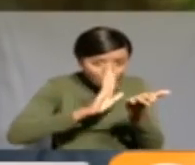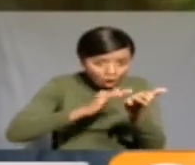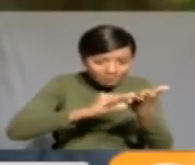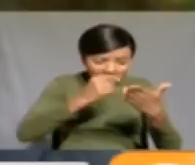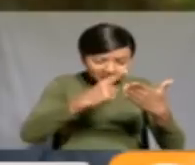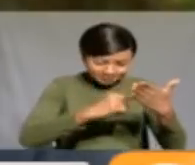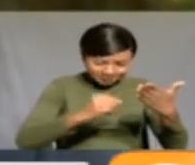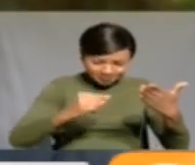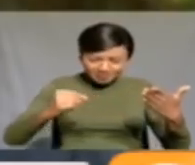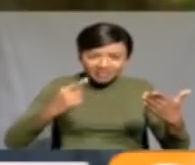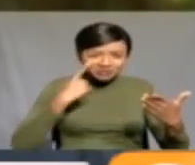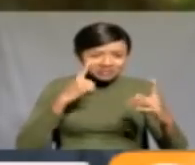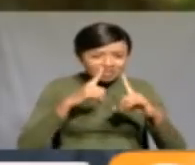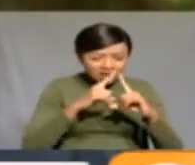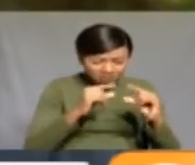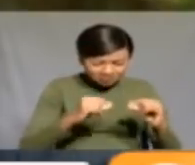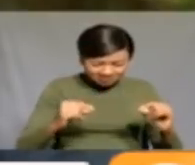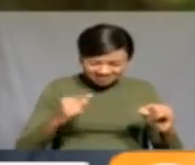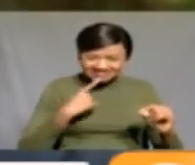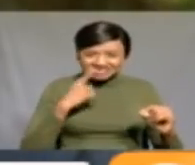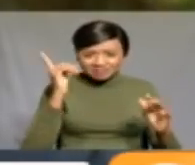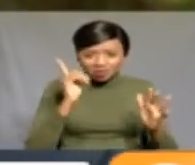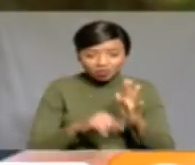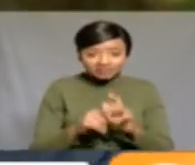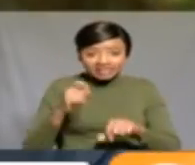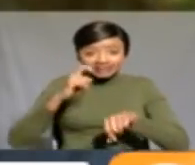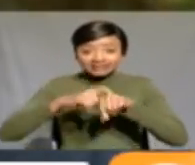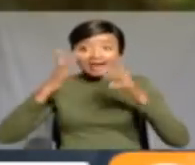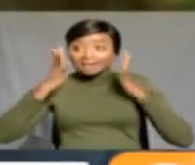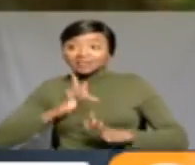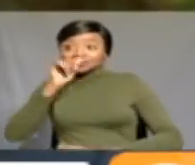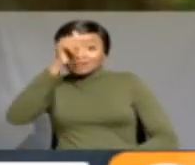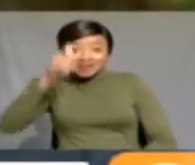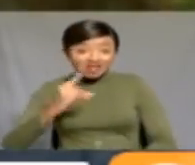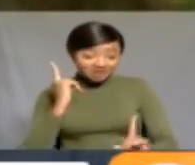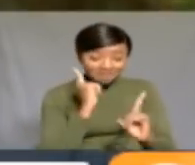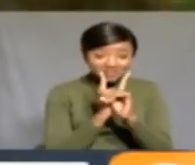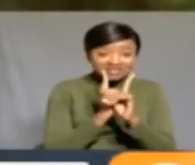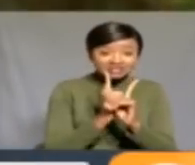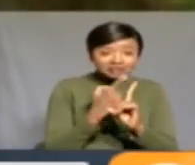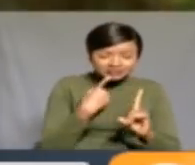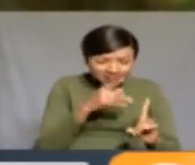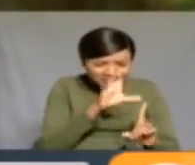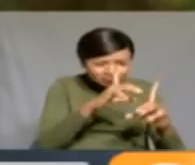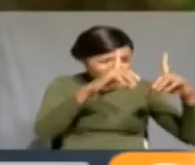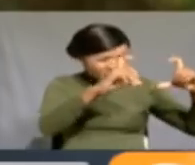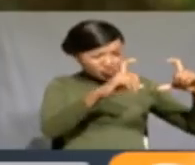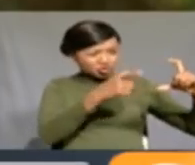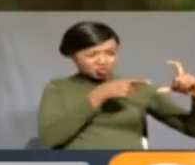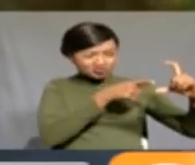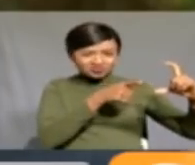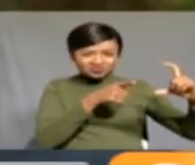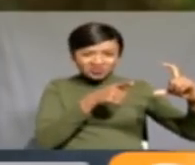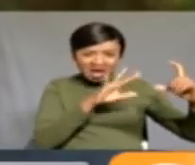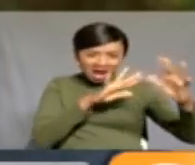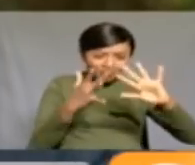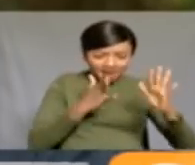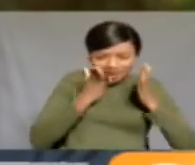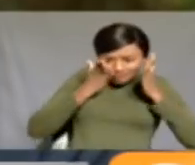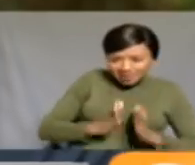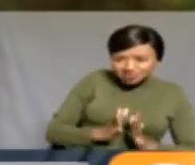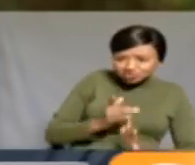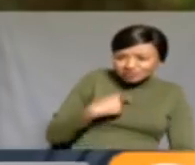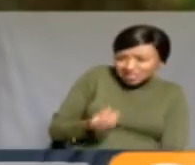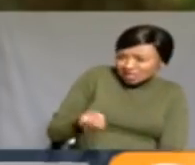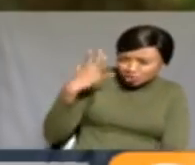language they use. Because I can tell when a stranger I've never met comments on a photo and somebody I know personally comments